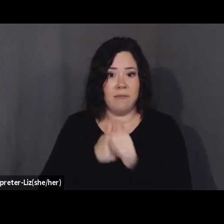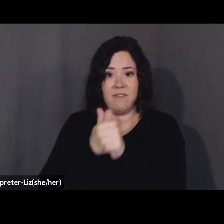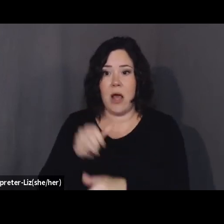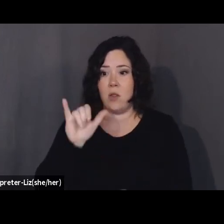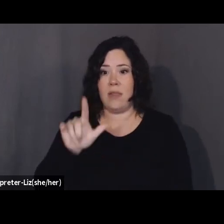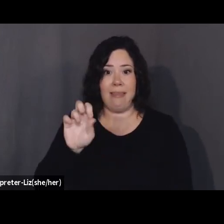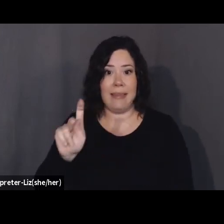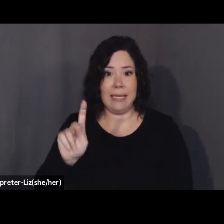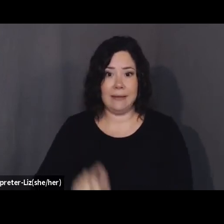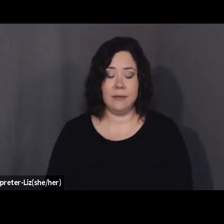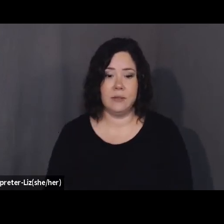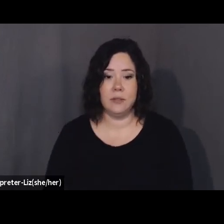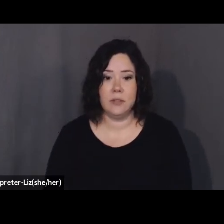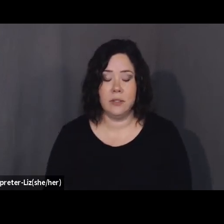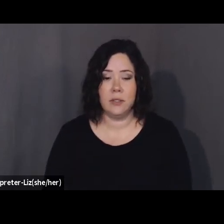Yeah.